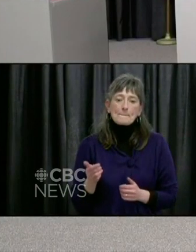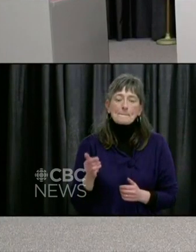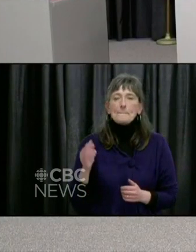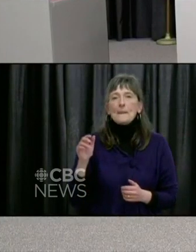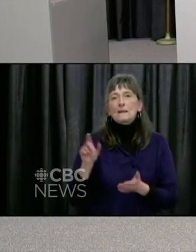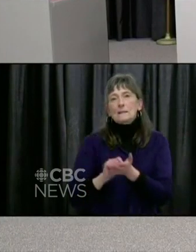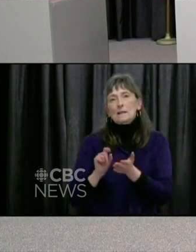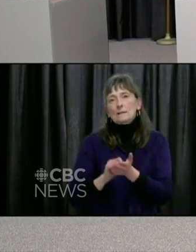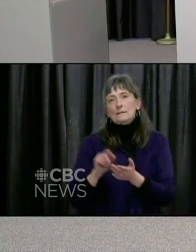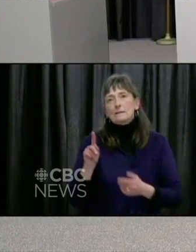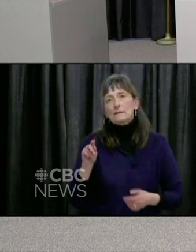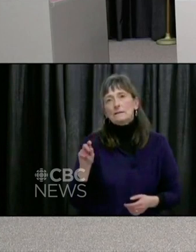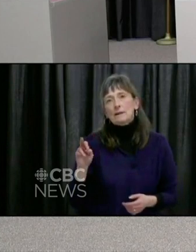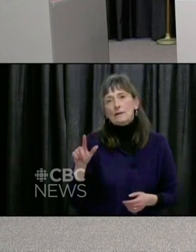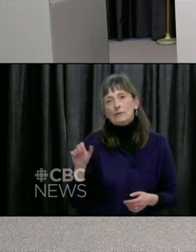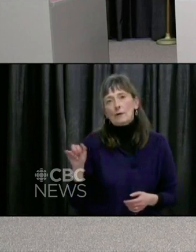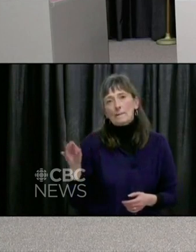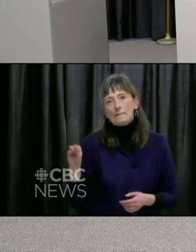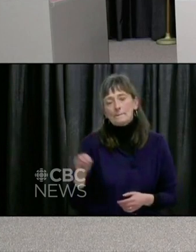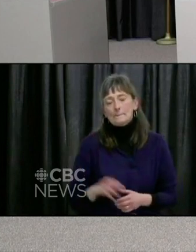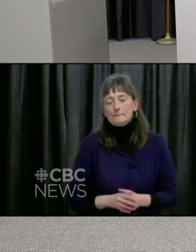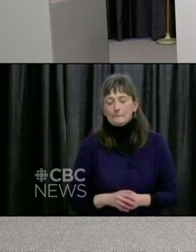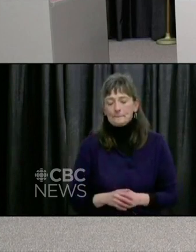of the Telegram. Please go ahead.